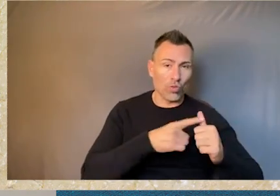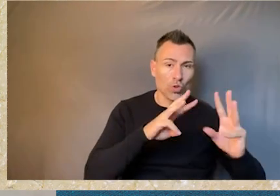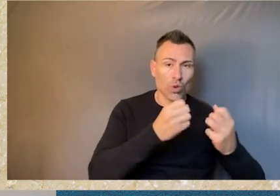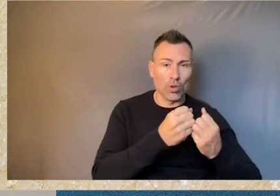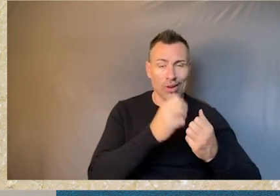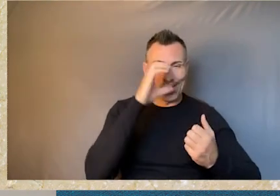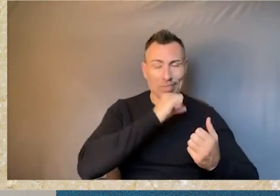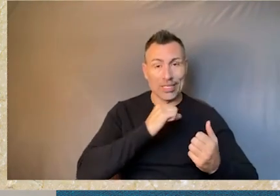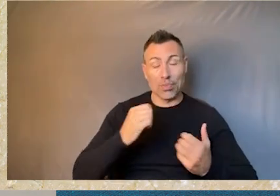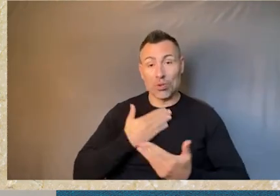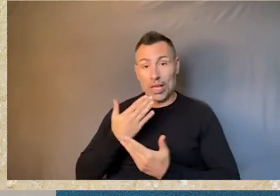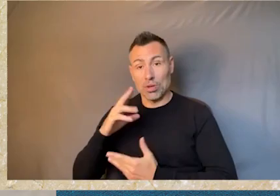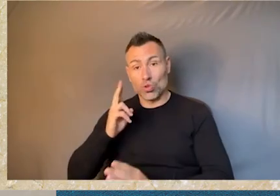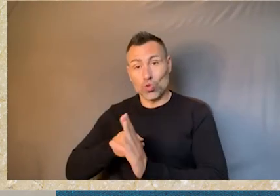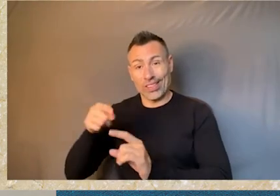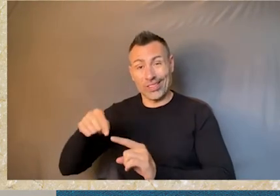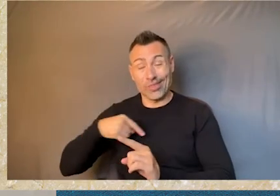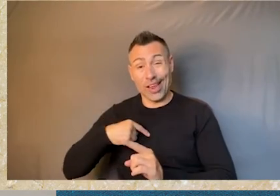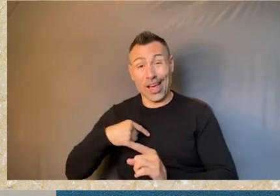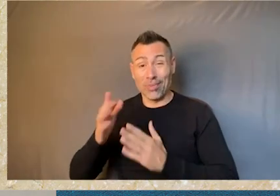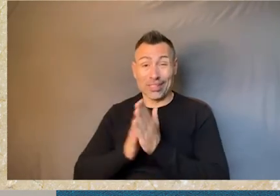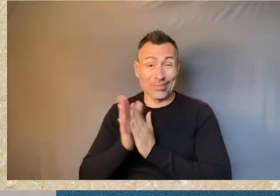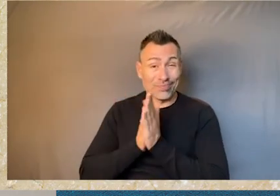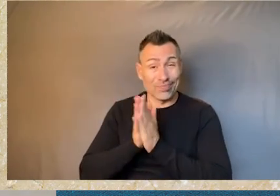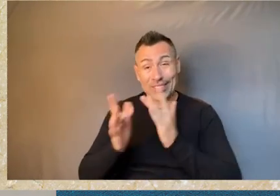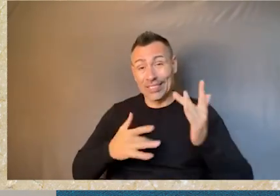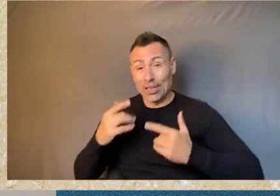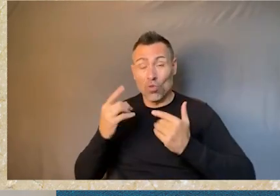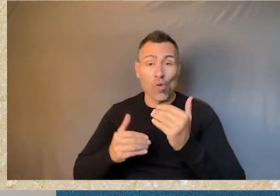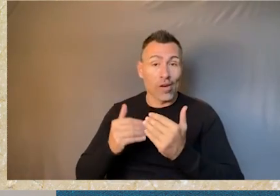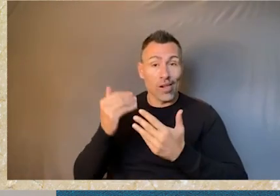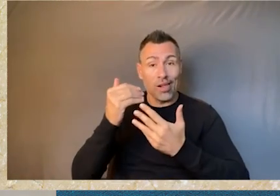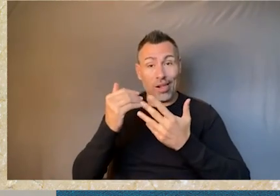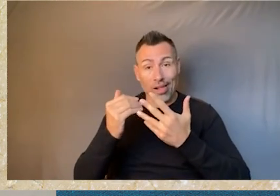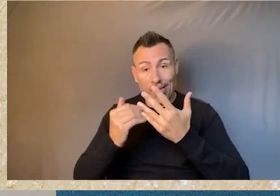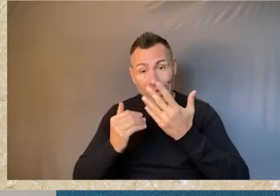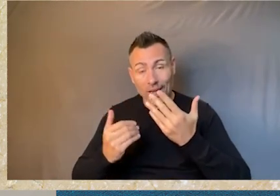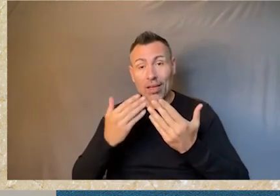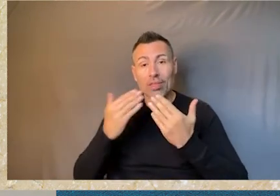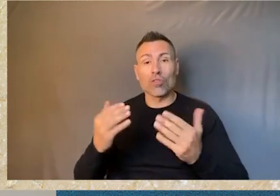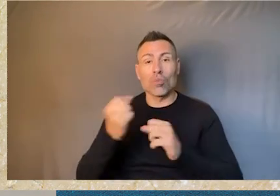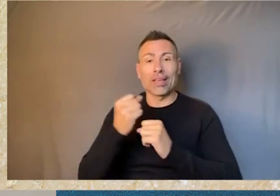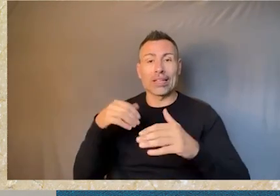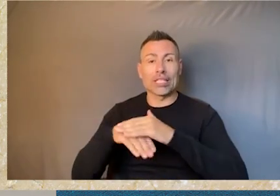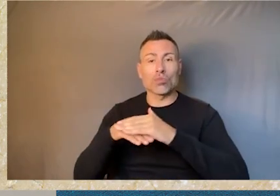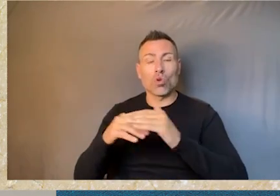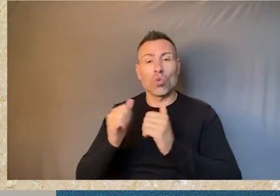but glad to join this one. I look forward to the rest of the series. Thank you for making it accessible with ASL